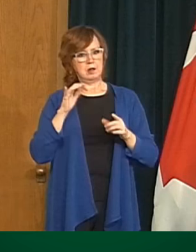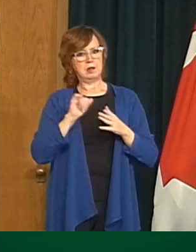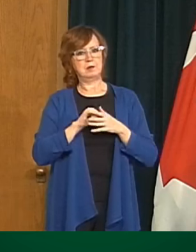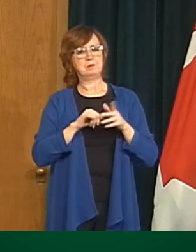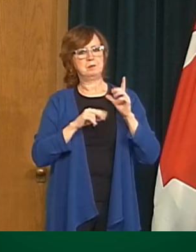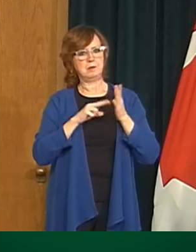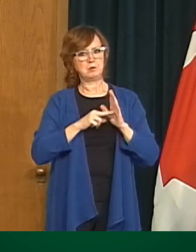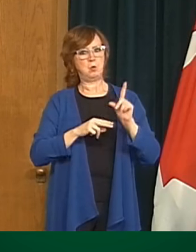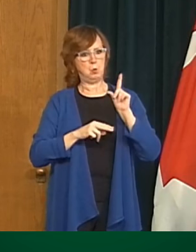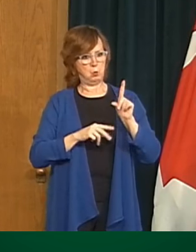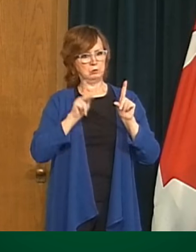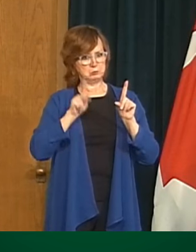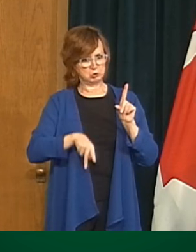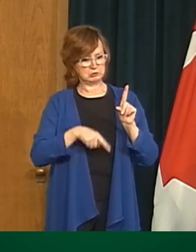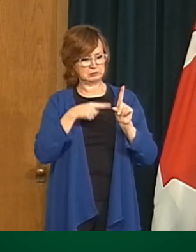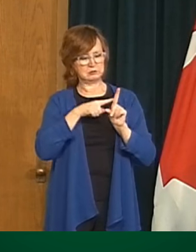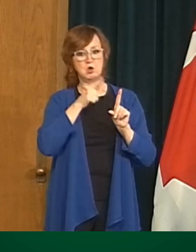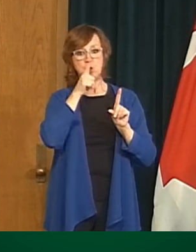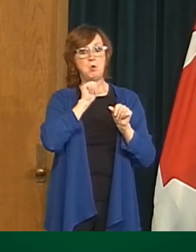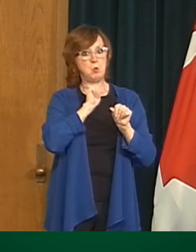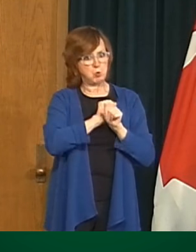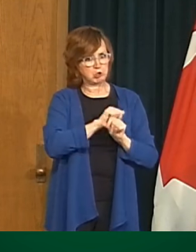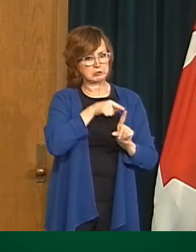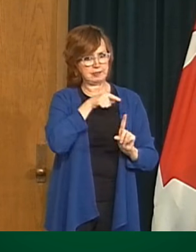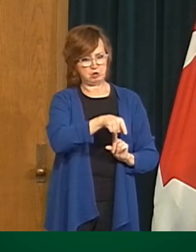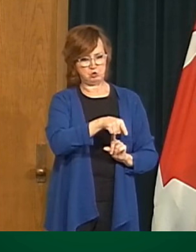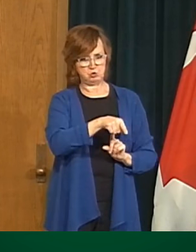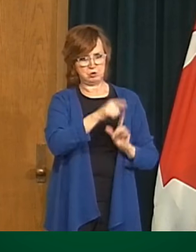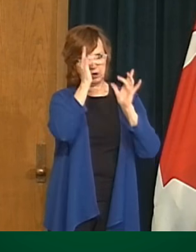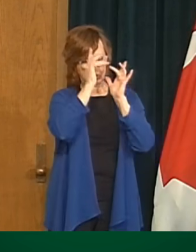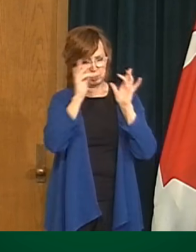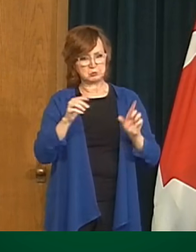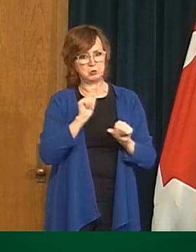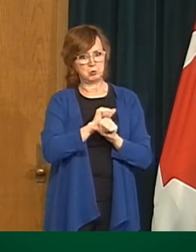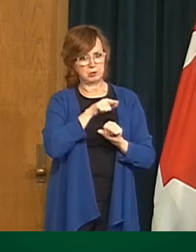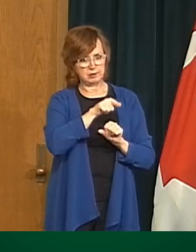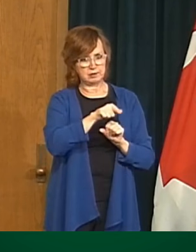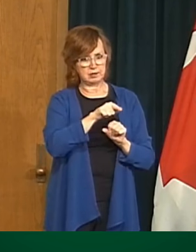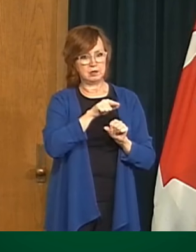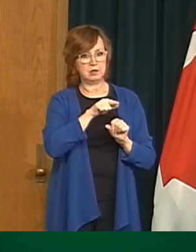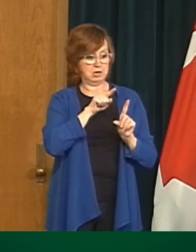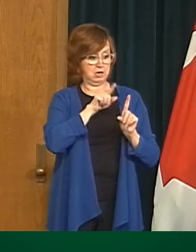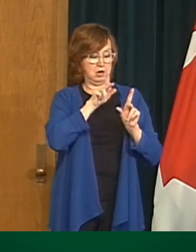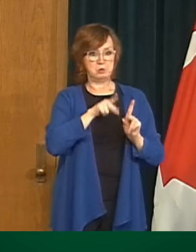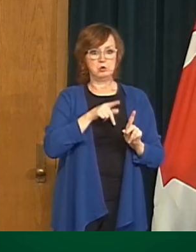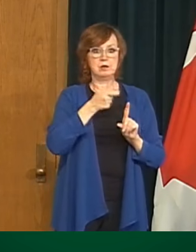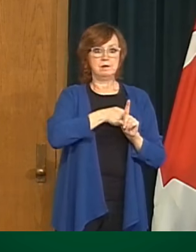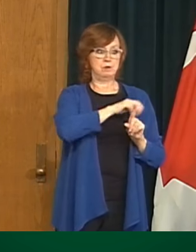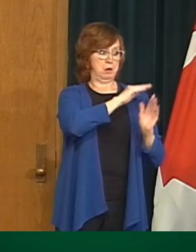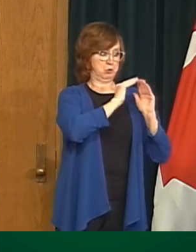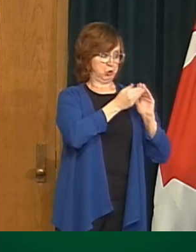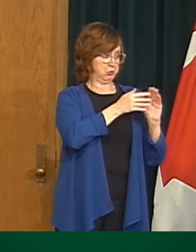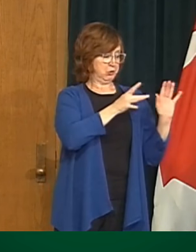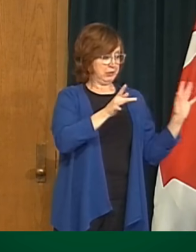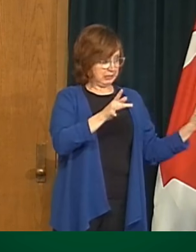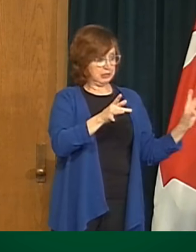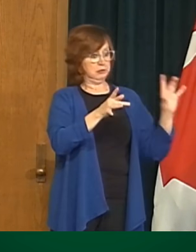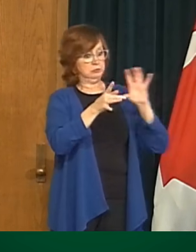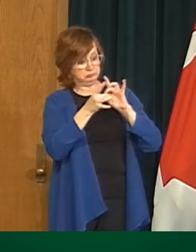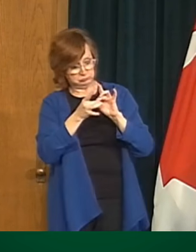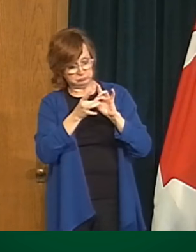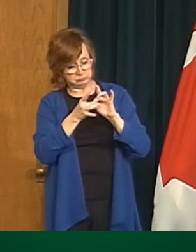a single confirmed case of a healthcare worker, which is that individual related to a community transition. So there's contact tracing